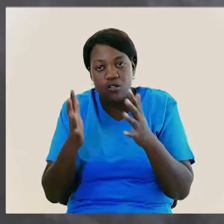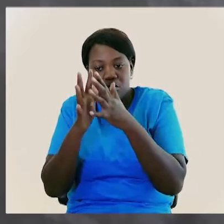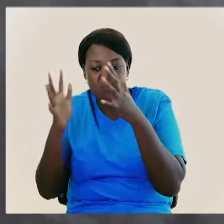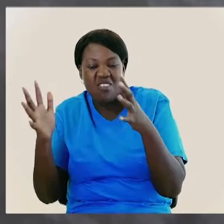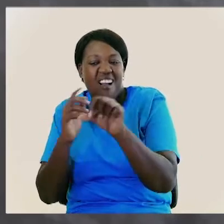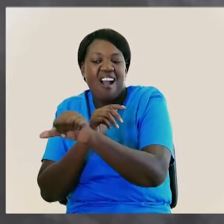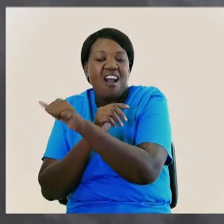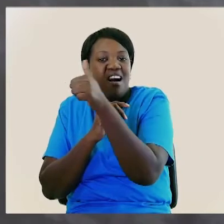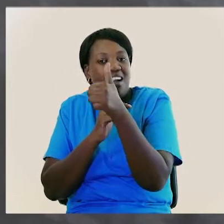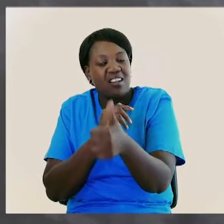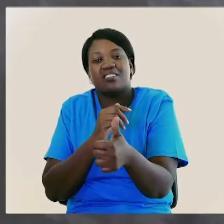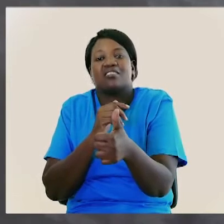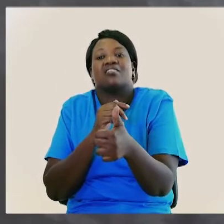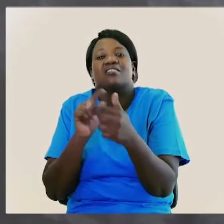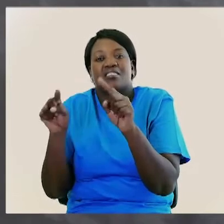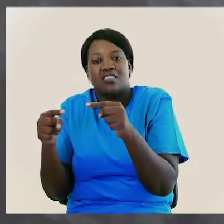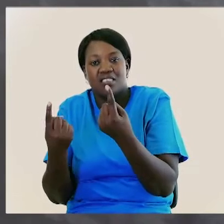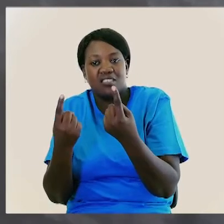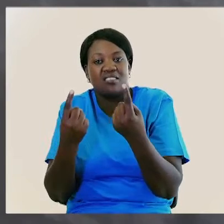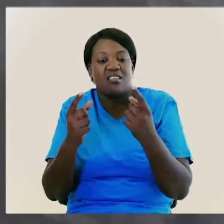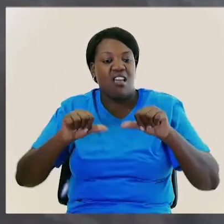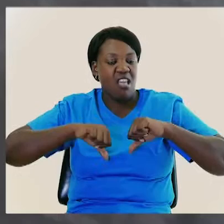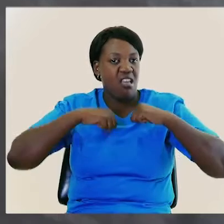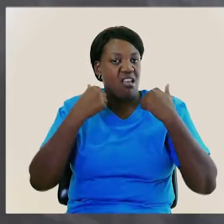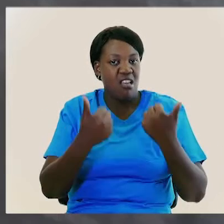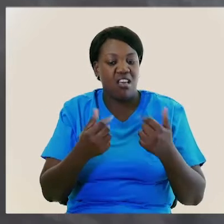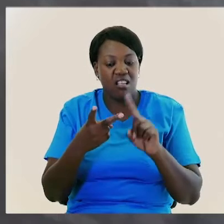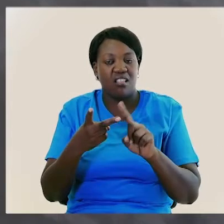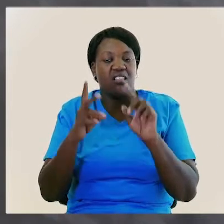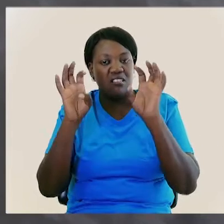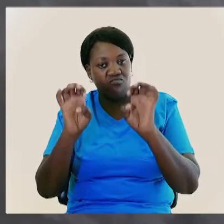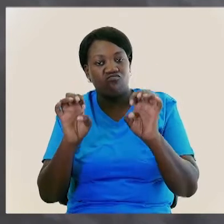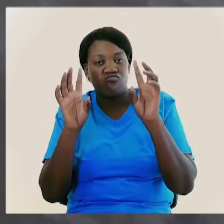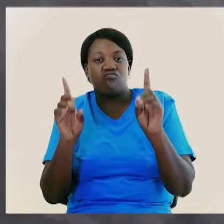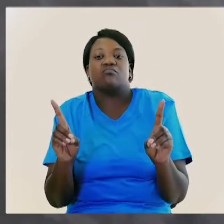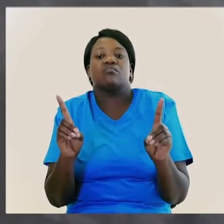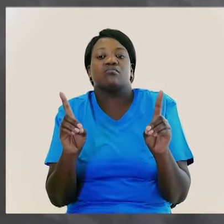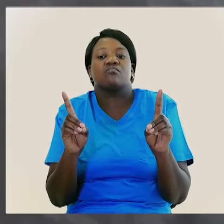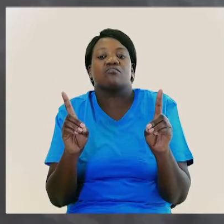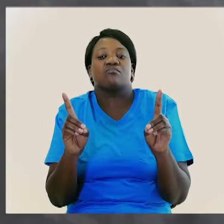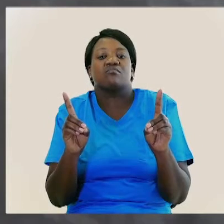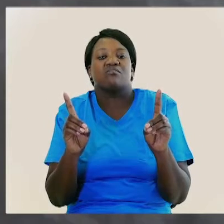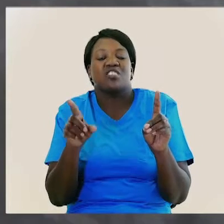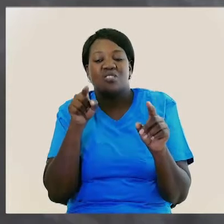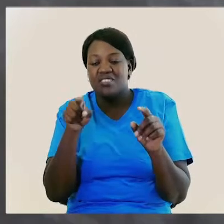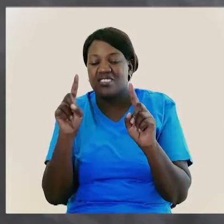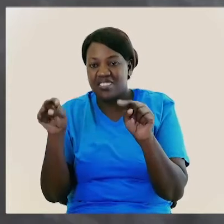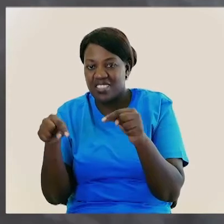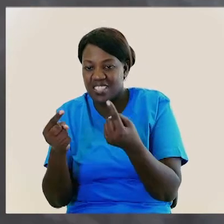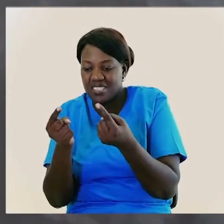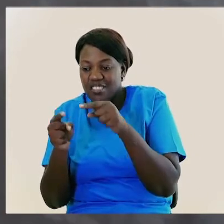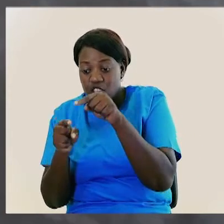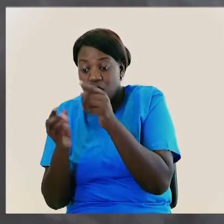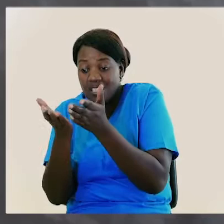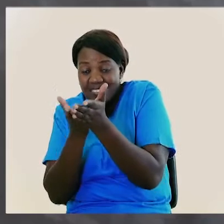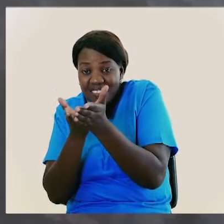have other non-material needs like proper health care and education. These non-material needs are called